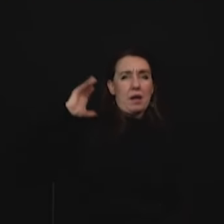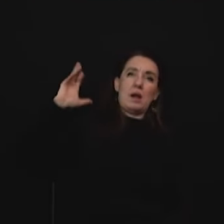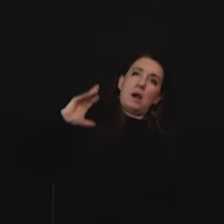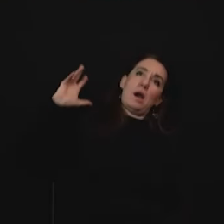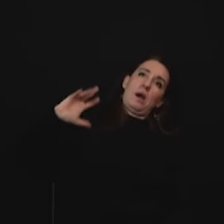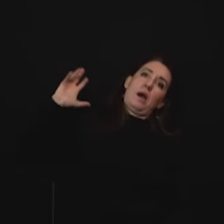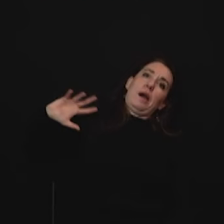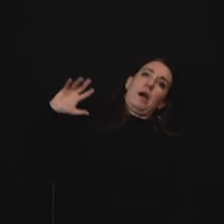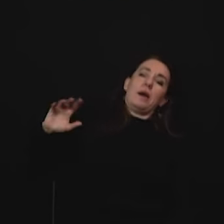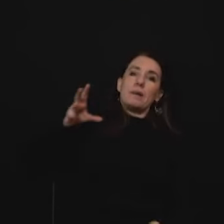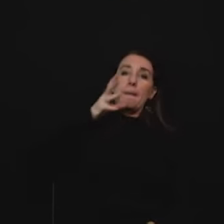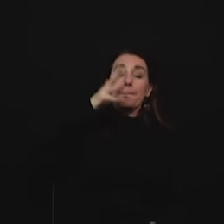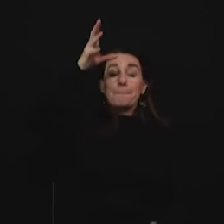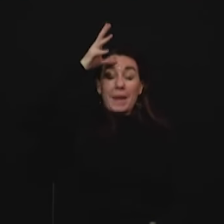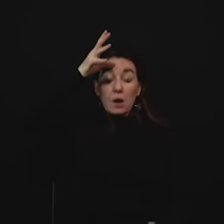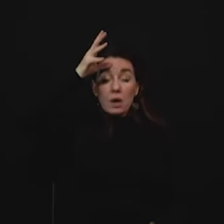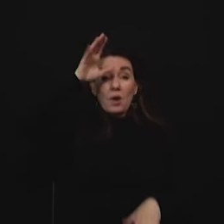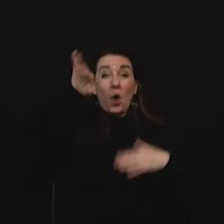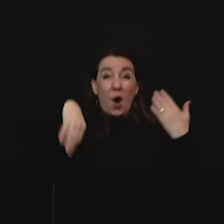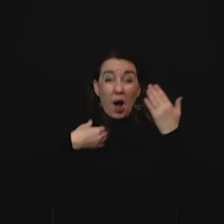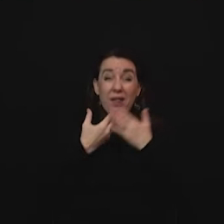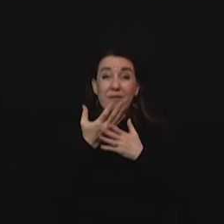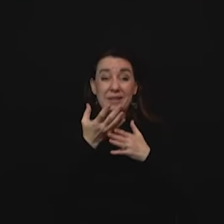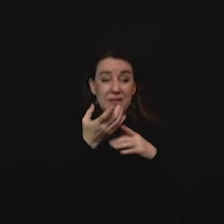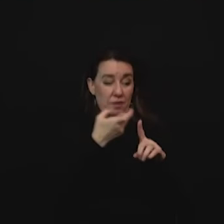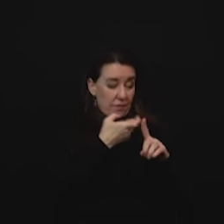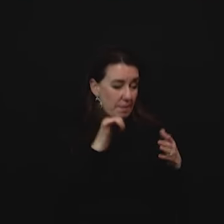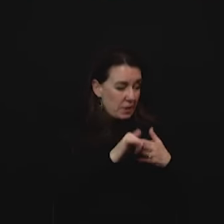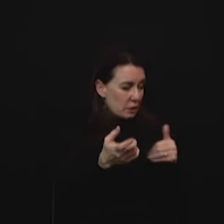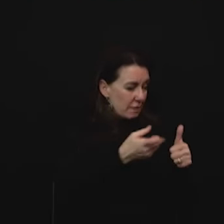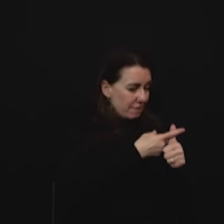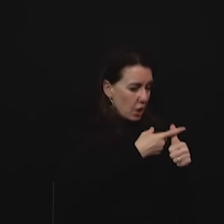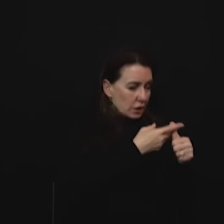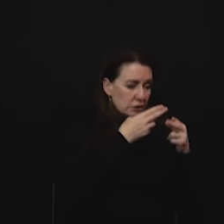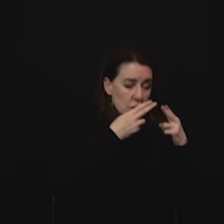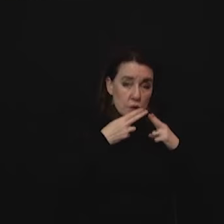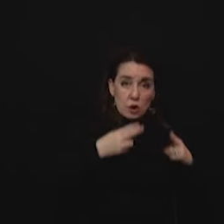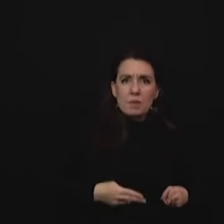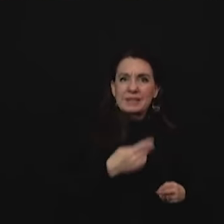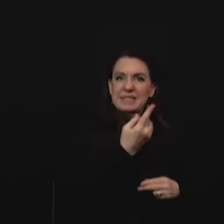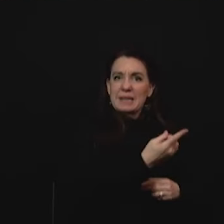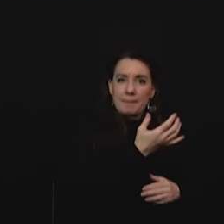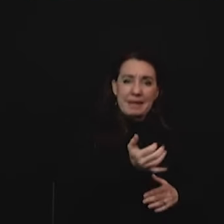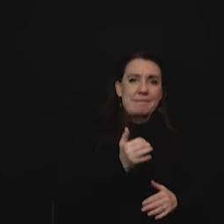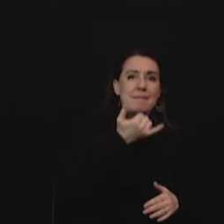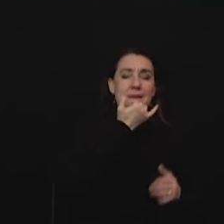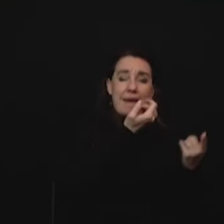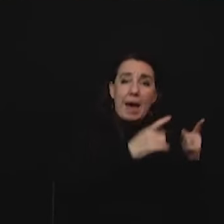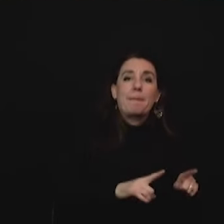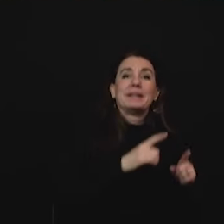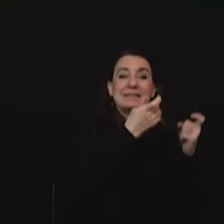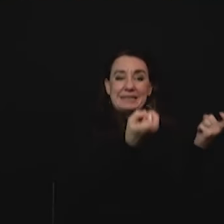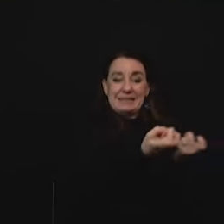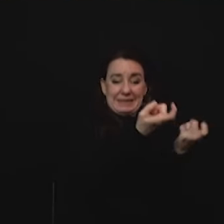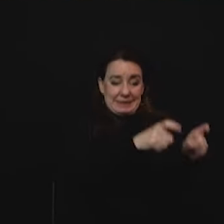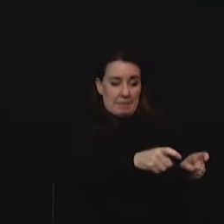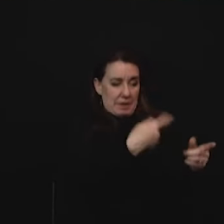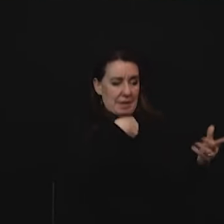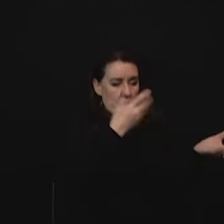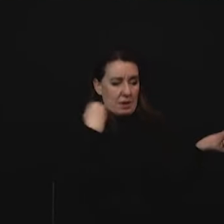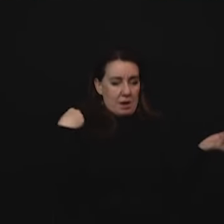ancient parent in this way, and all of us in some way come from those first human beings, and something happened when sin became a part of this life,